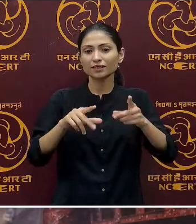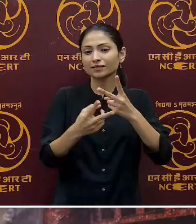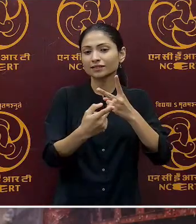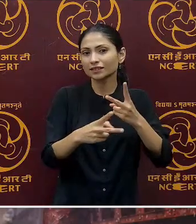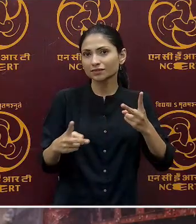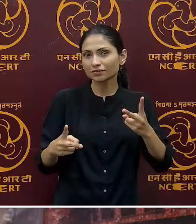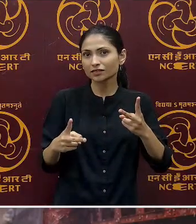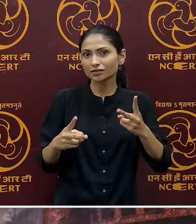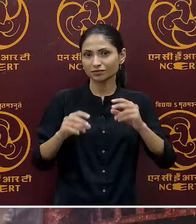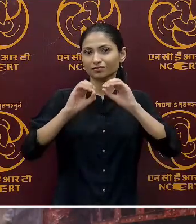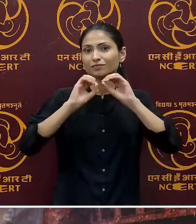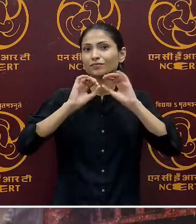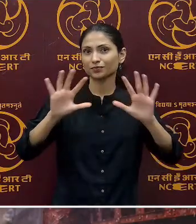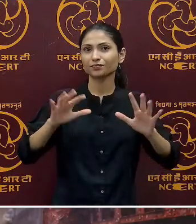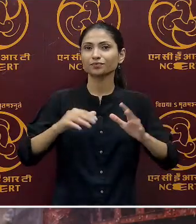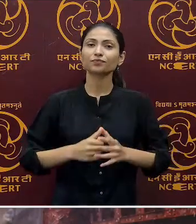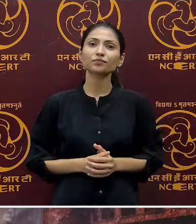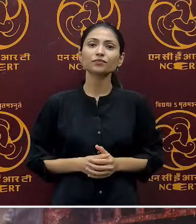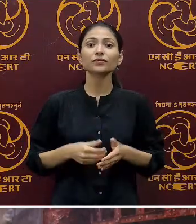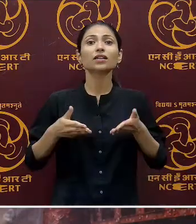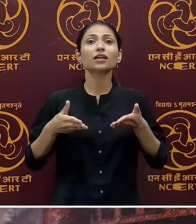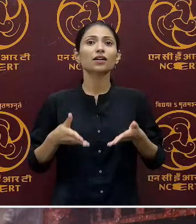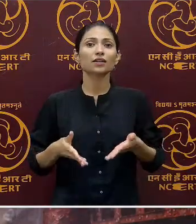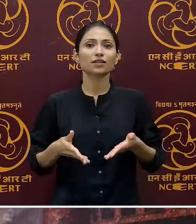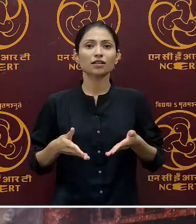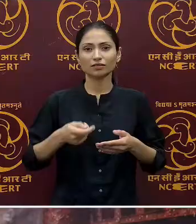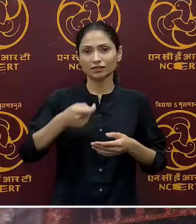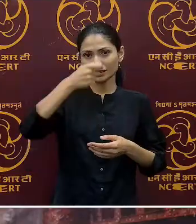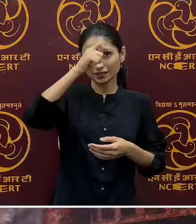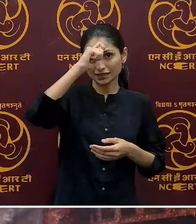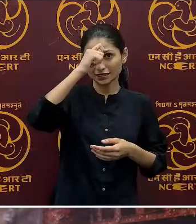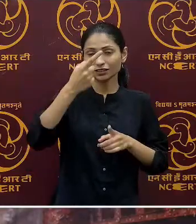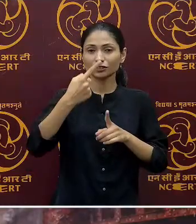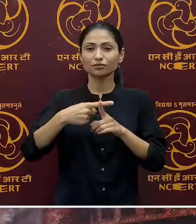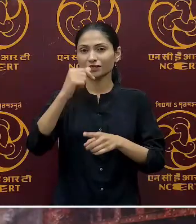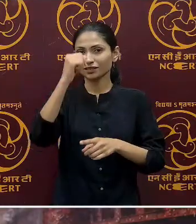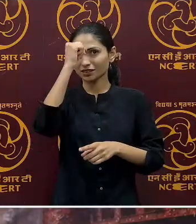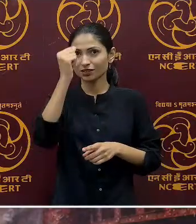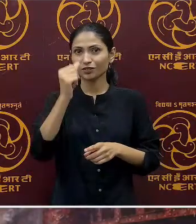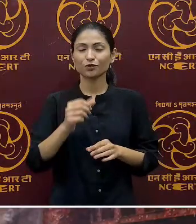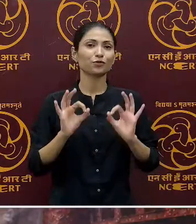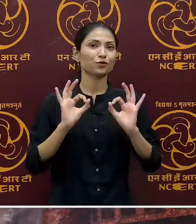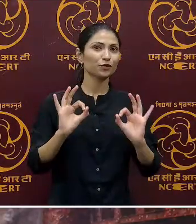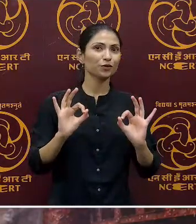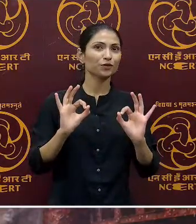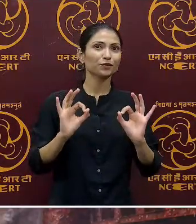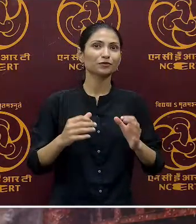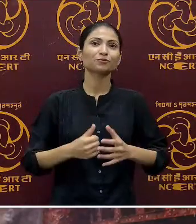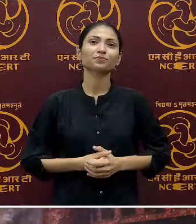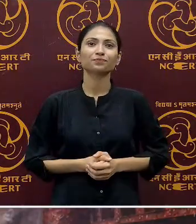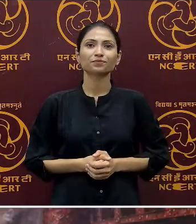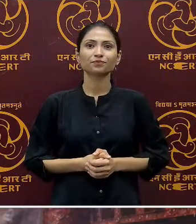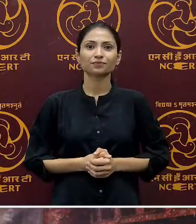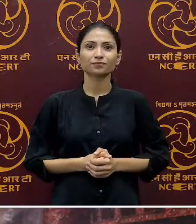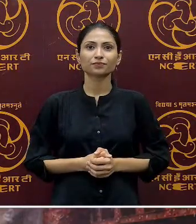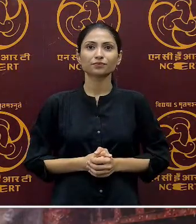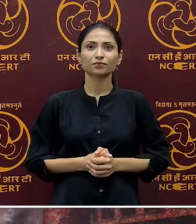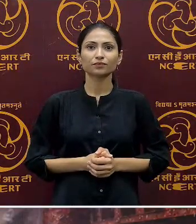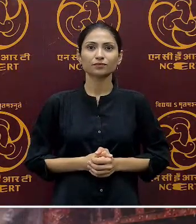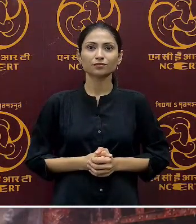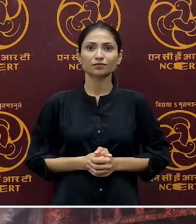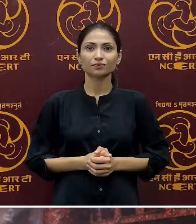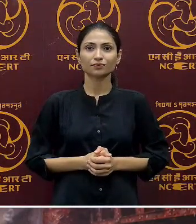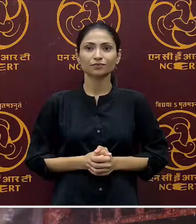with. So for now only English and Hindi. Wonderful, wonderful ma'am. And would you like to conclude